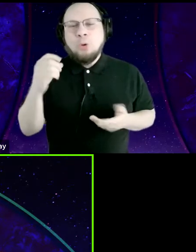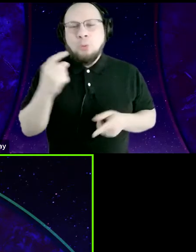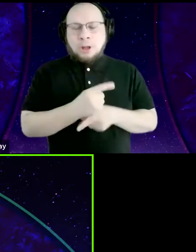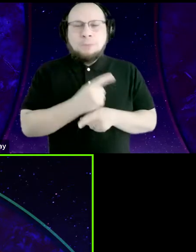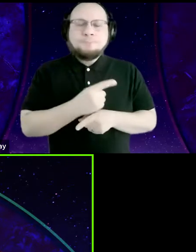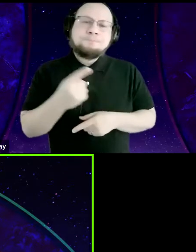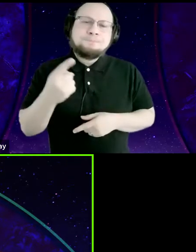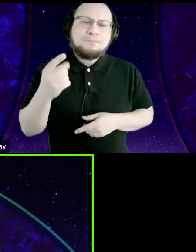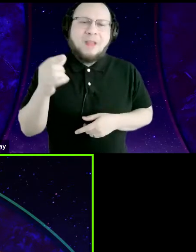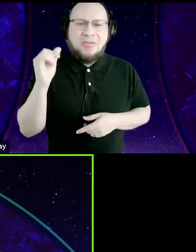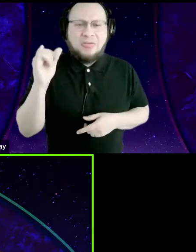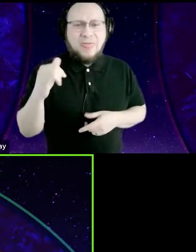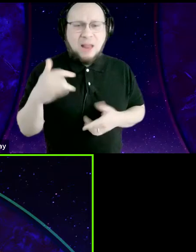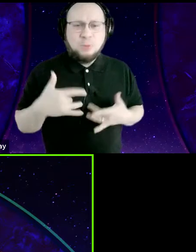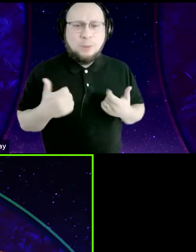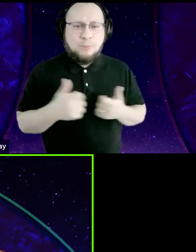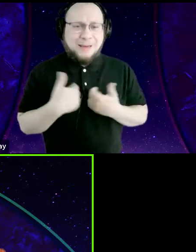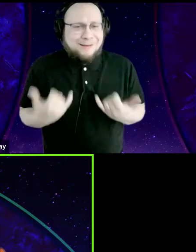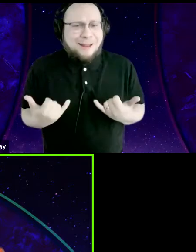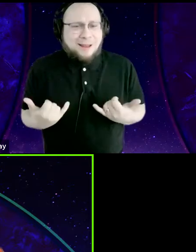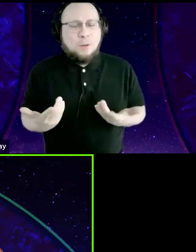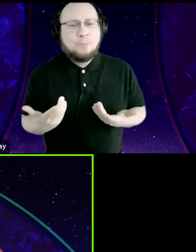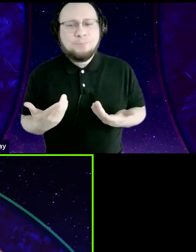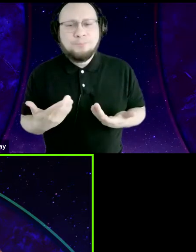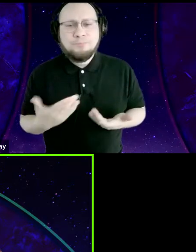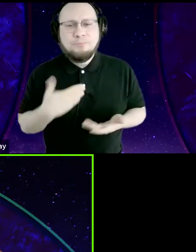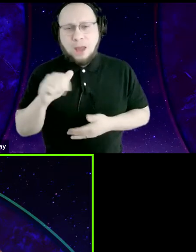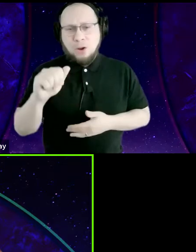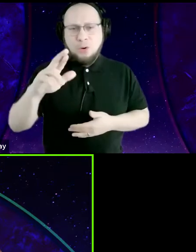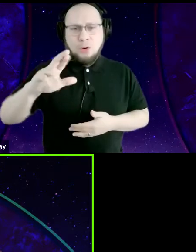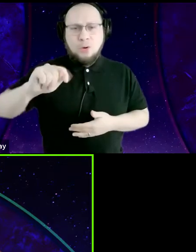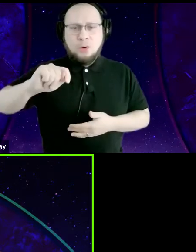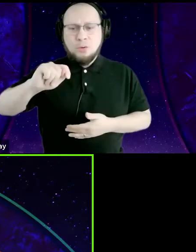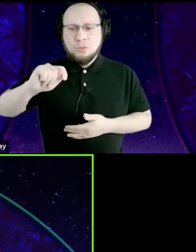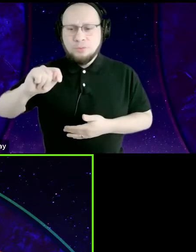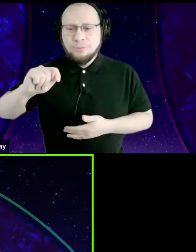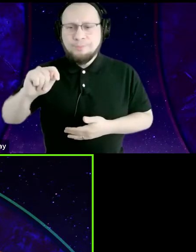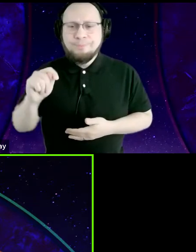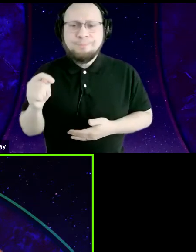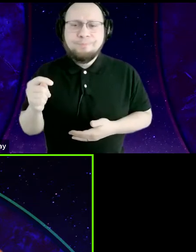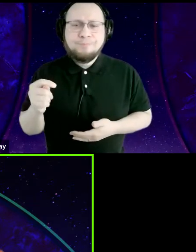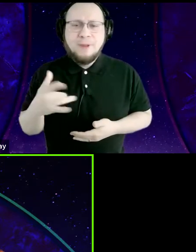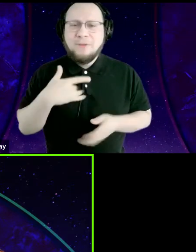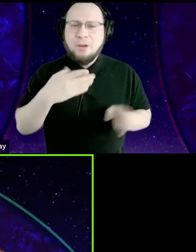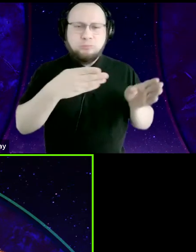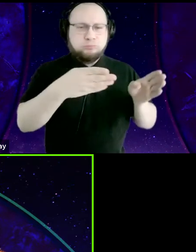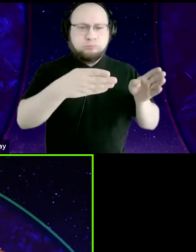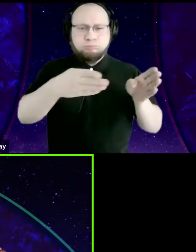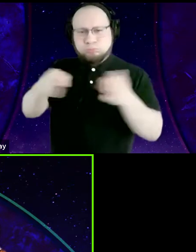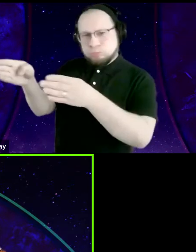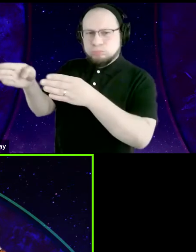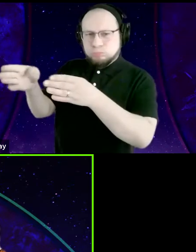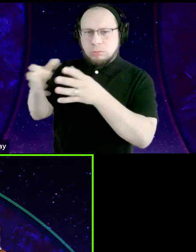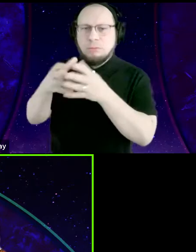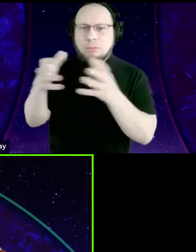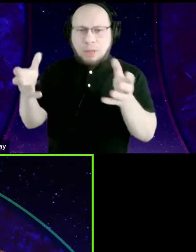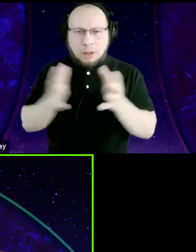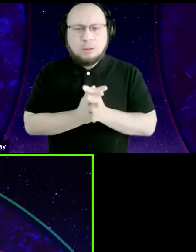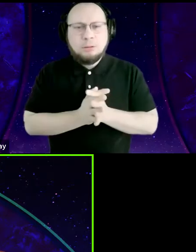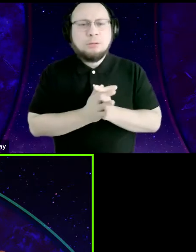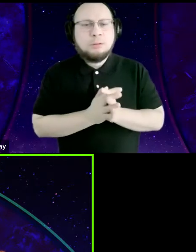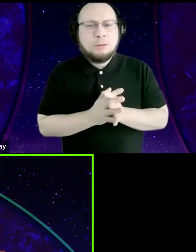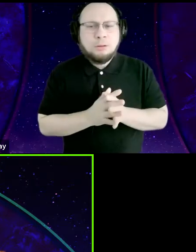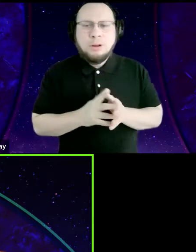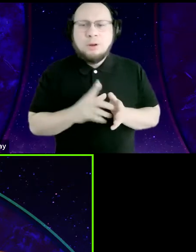And so that's what's happening for me at this point. My art is it's shifted completely. I don't